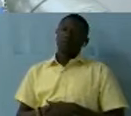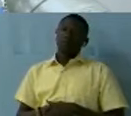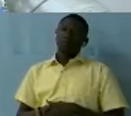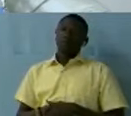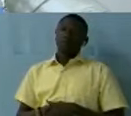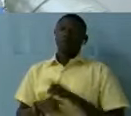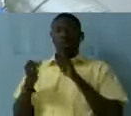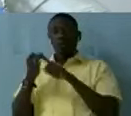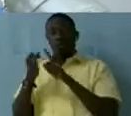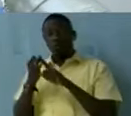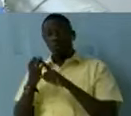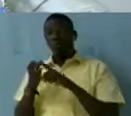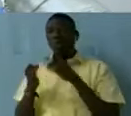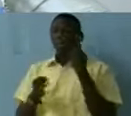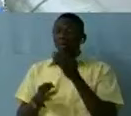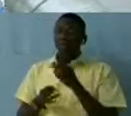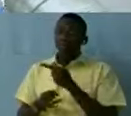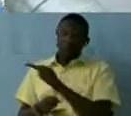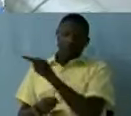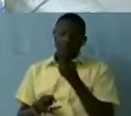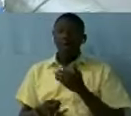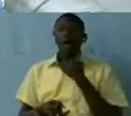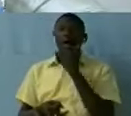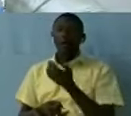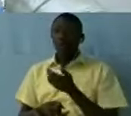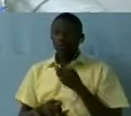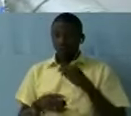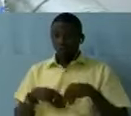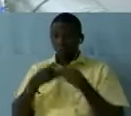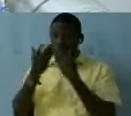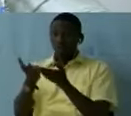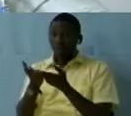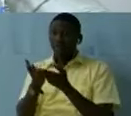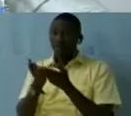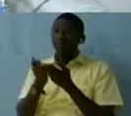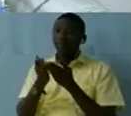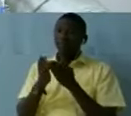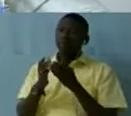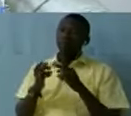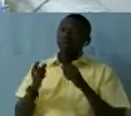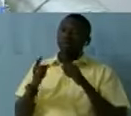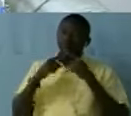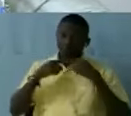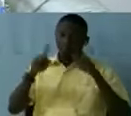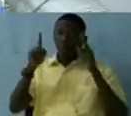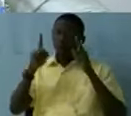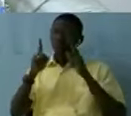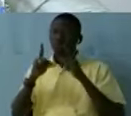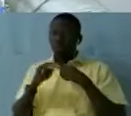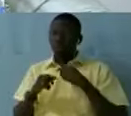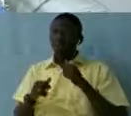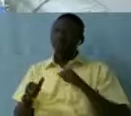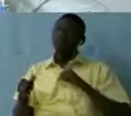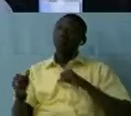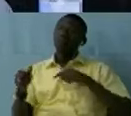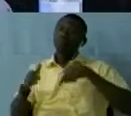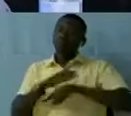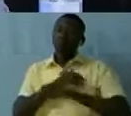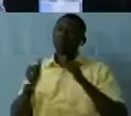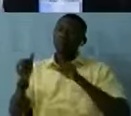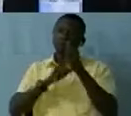provide information it would be in their best interest to do so. Adun nin TRRC nyinin ka kibar menna wo mu